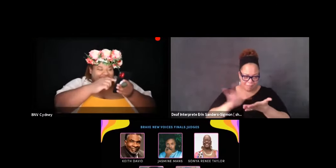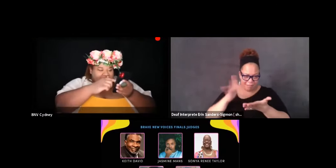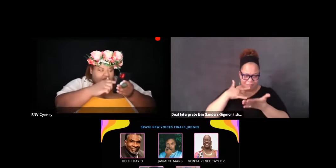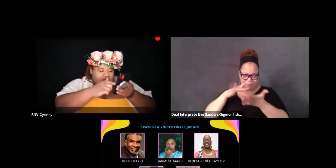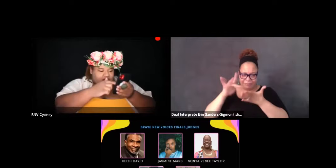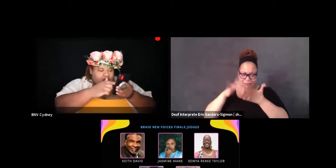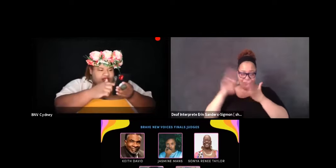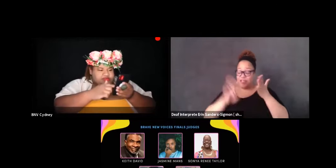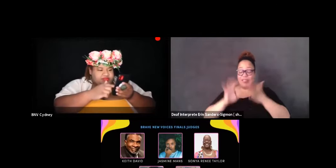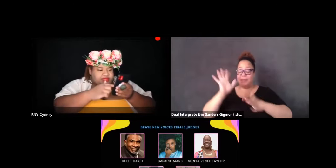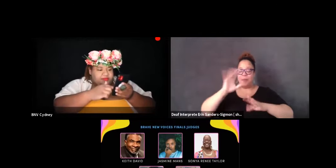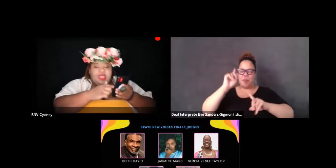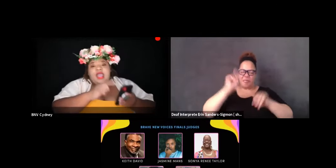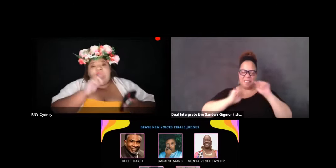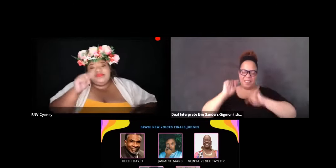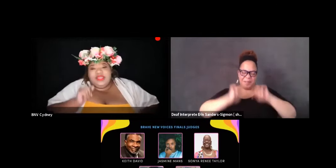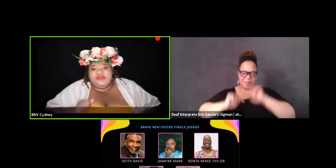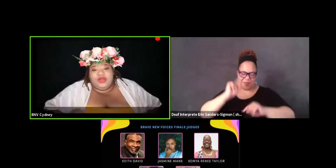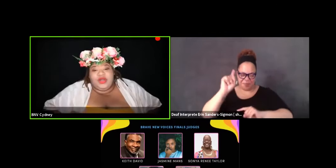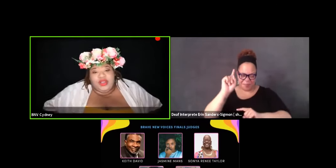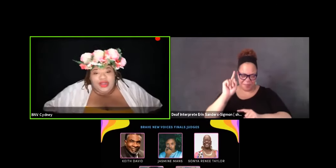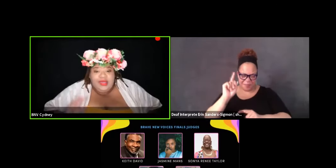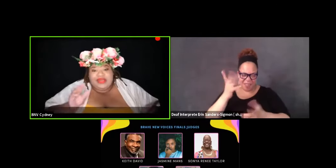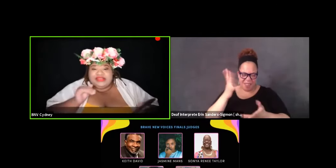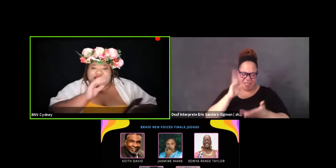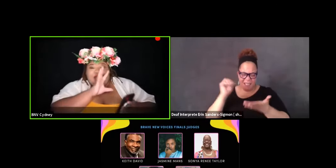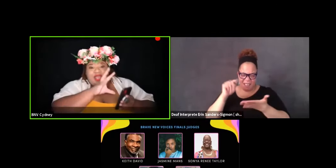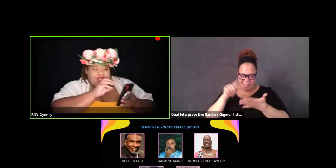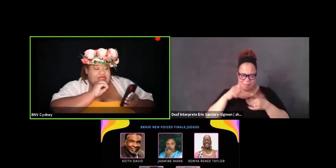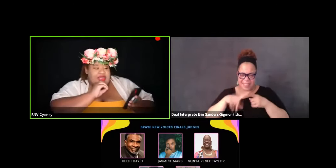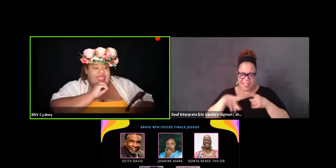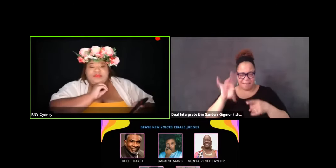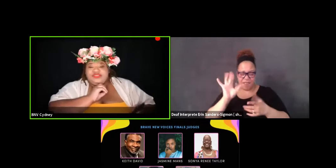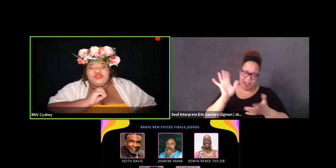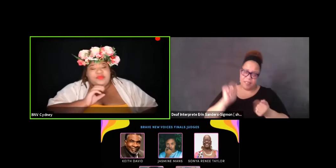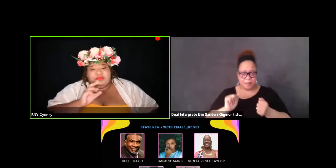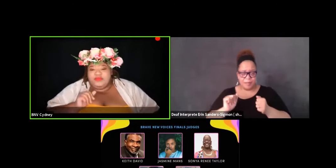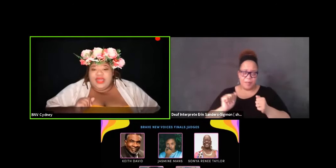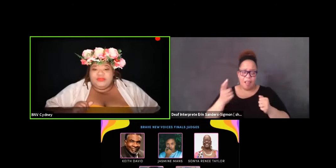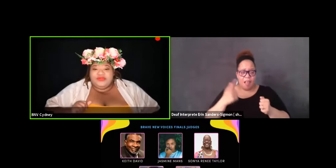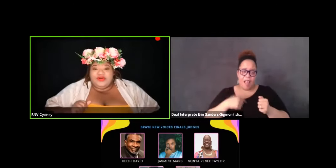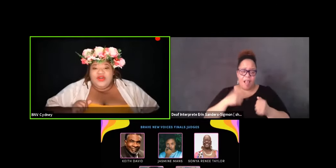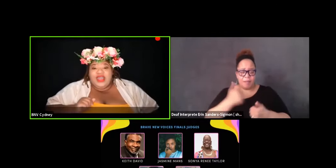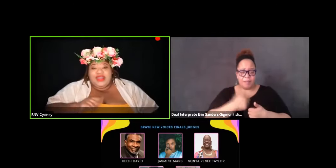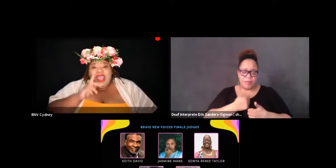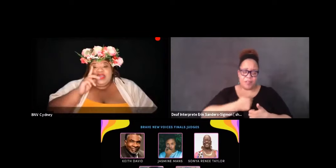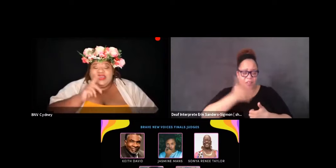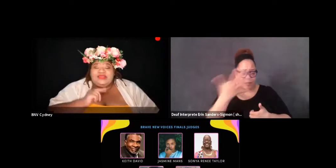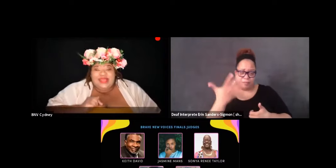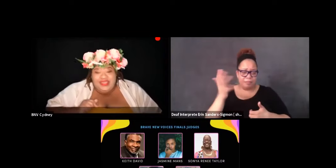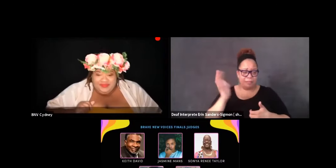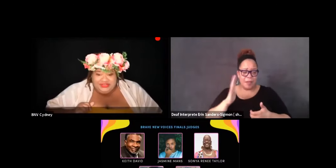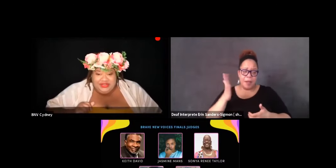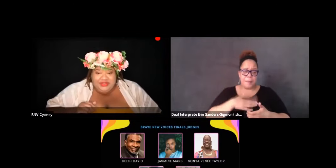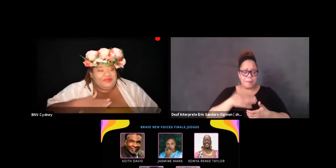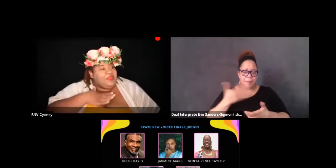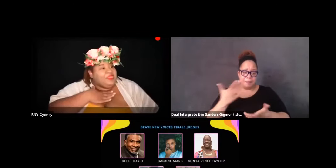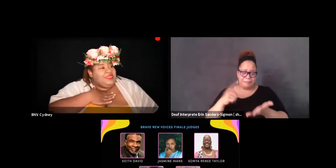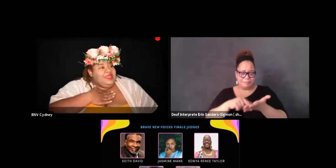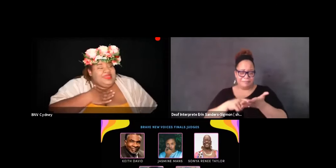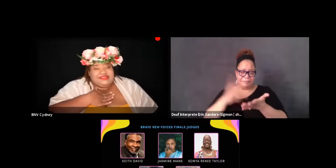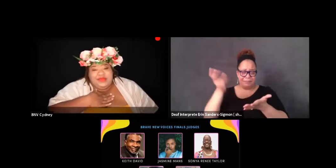have, why is it playing? I'm going to say it from the heart because this app is tripping, but we got to move on. Keith David,